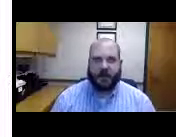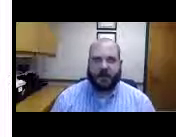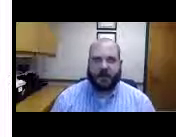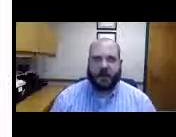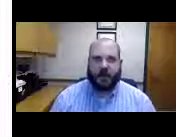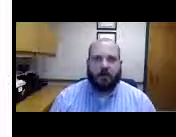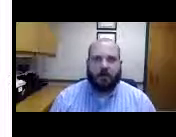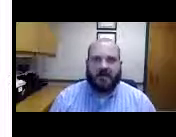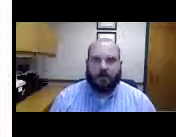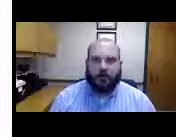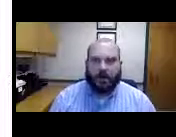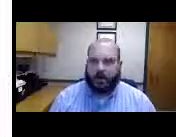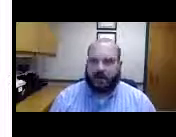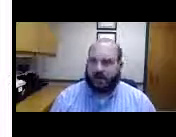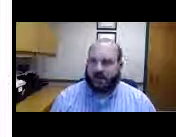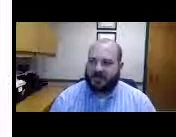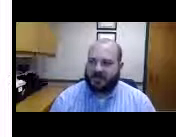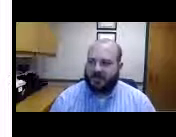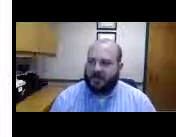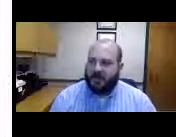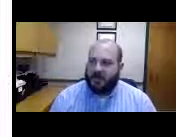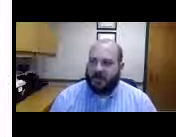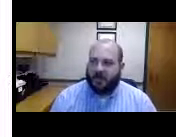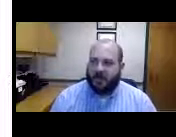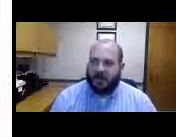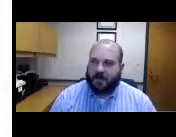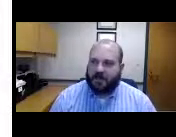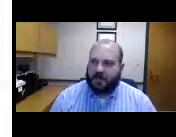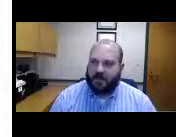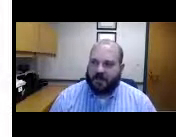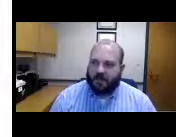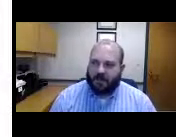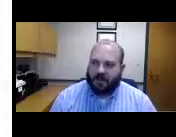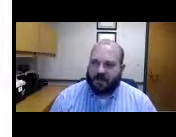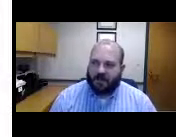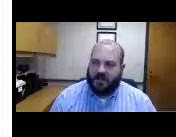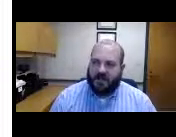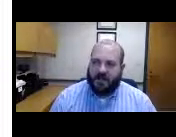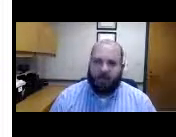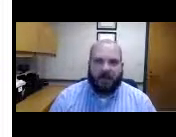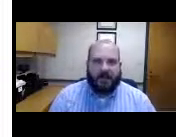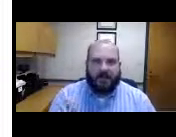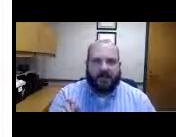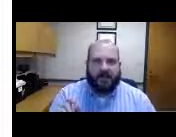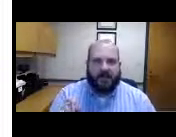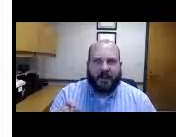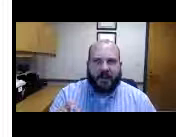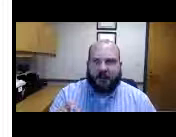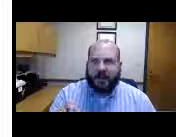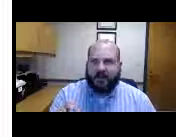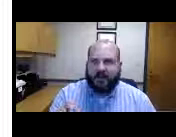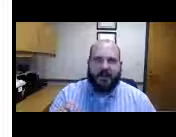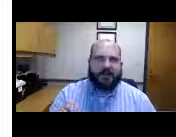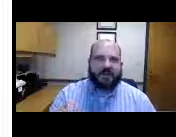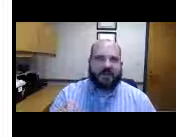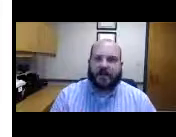in the county who have received 1 dose, and that's great. When we look at completion, we don't see quite enough of a